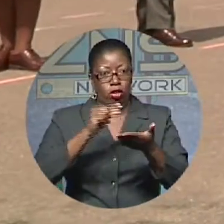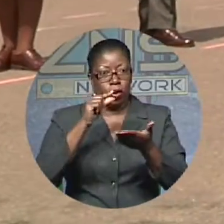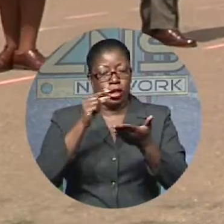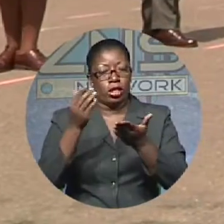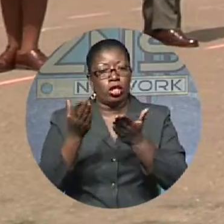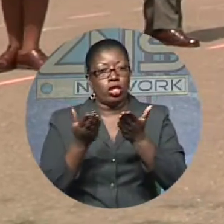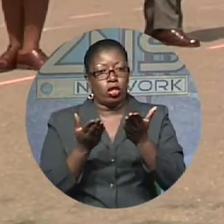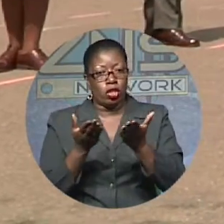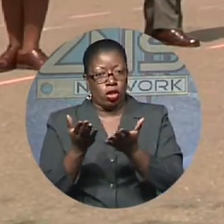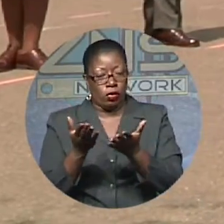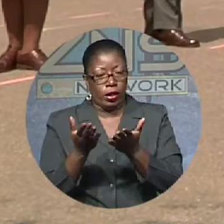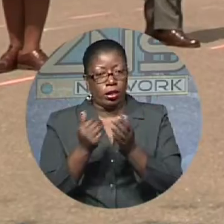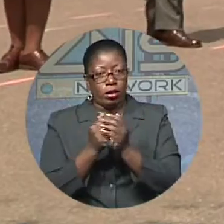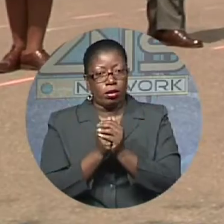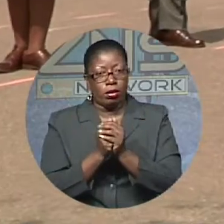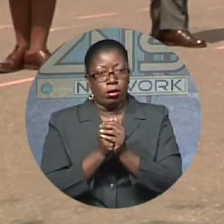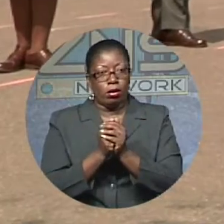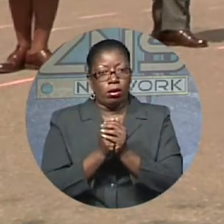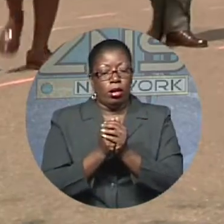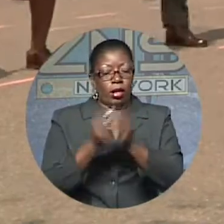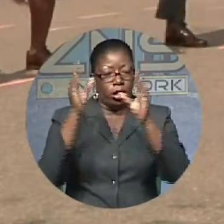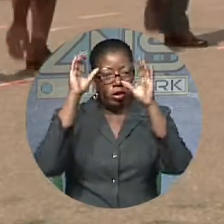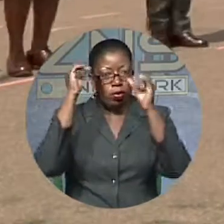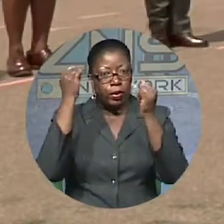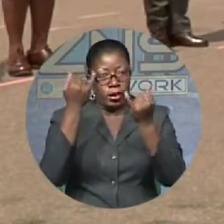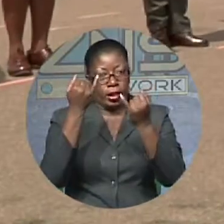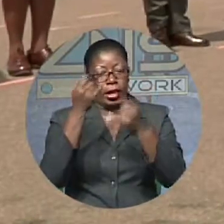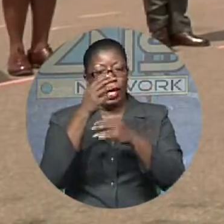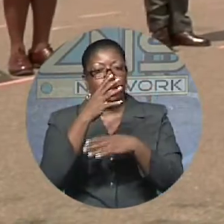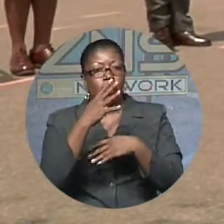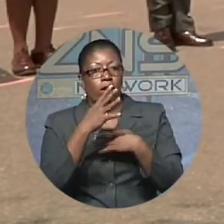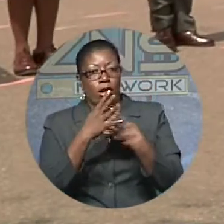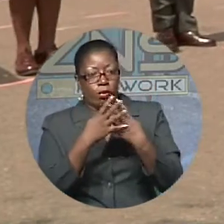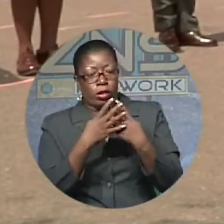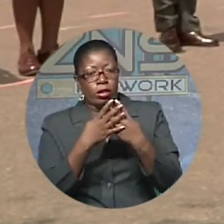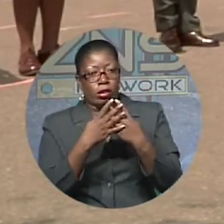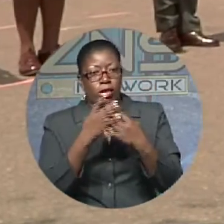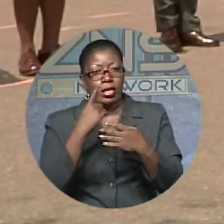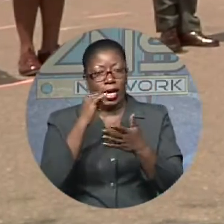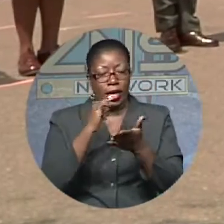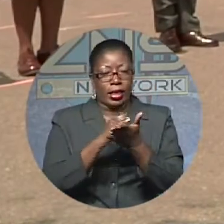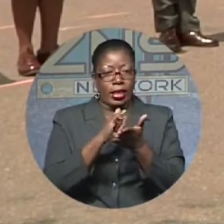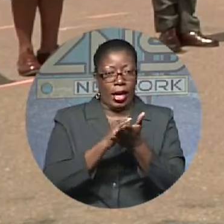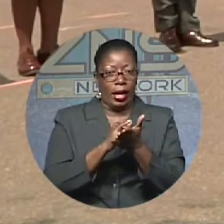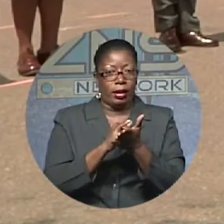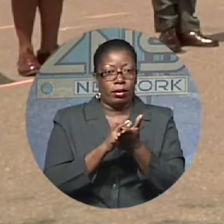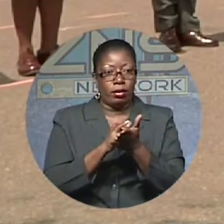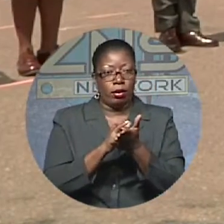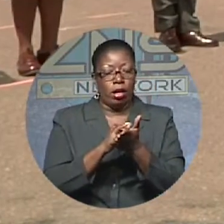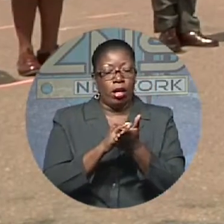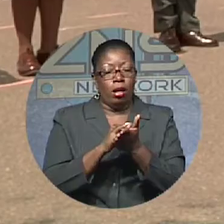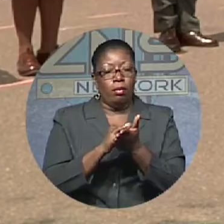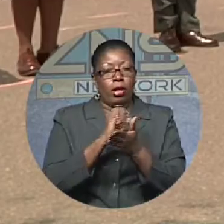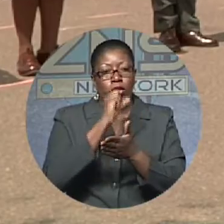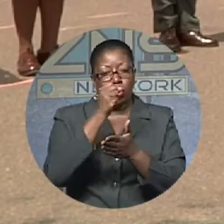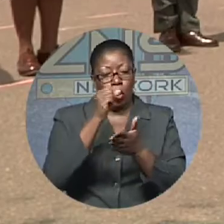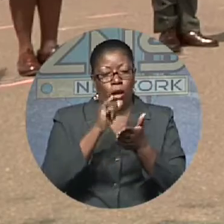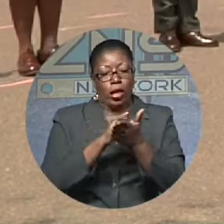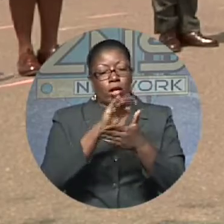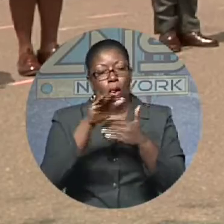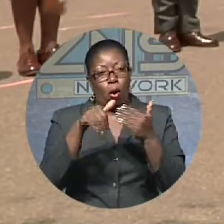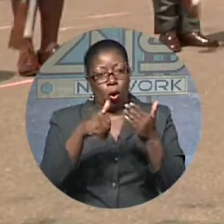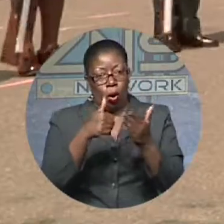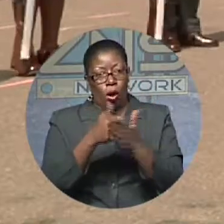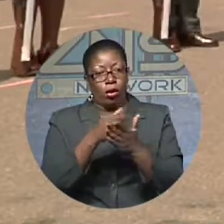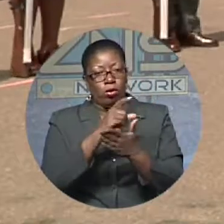grounds. Prison Superintendent Patrick Wright says it's the mandate of the government to ensure that all prison officers are adequately trained with the skills